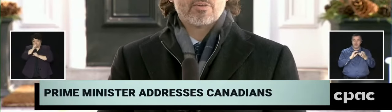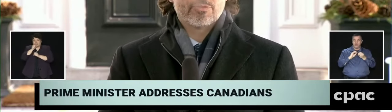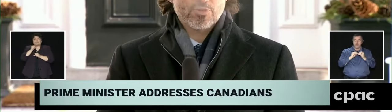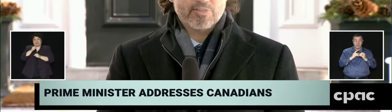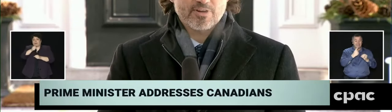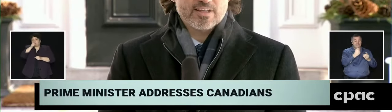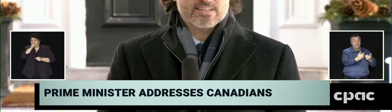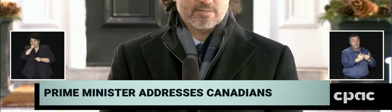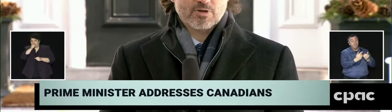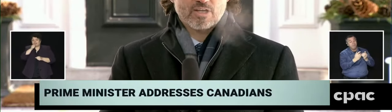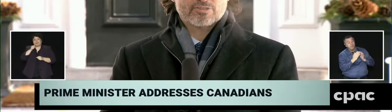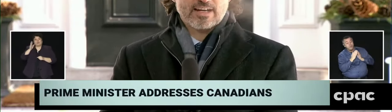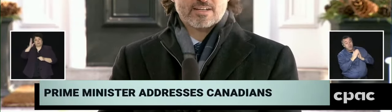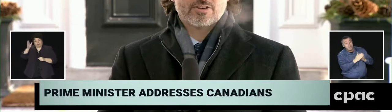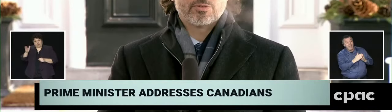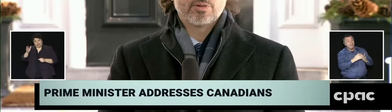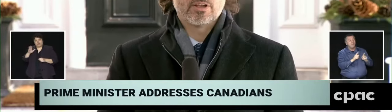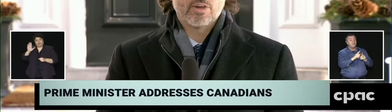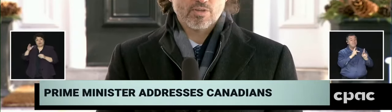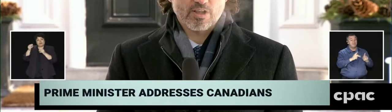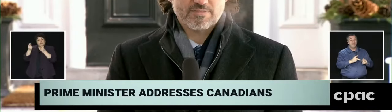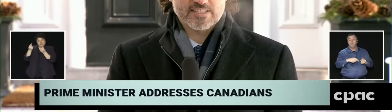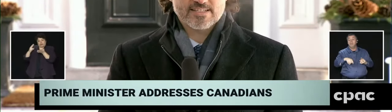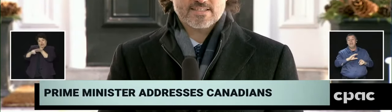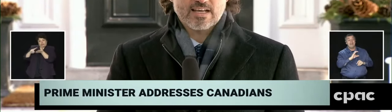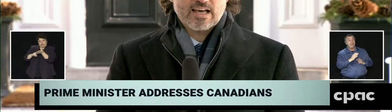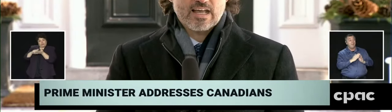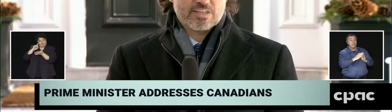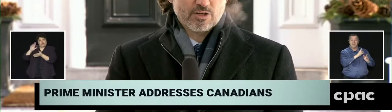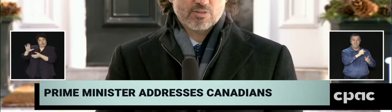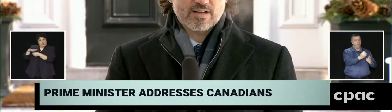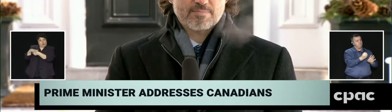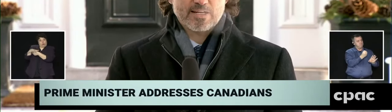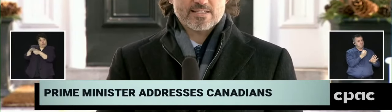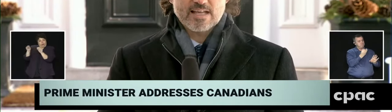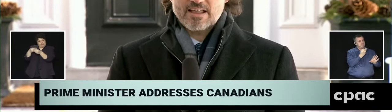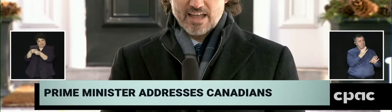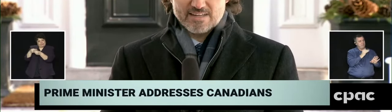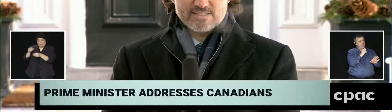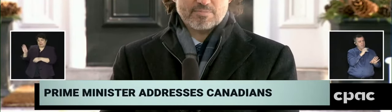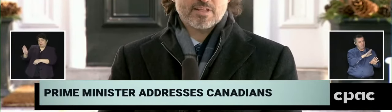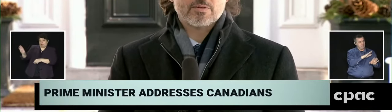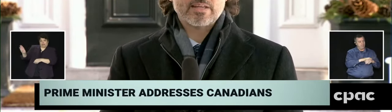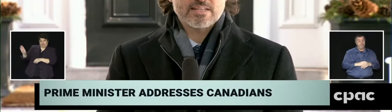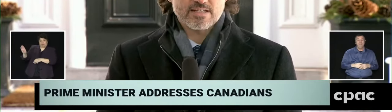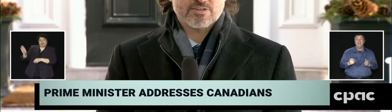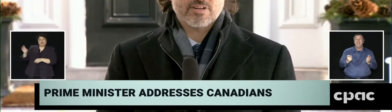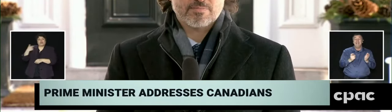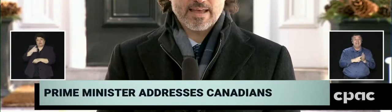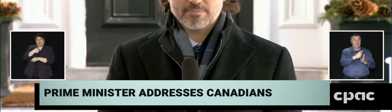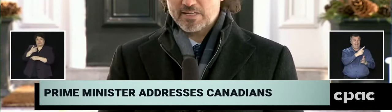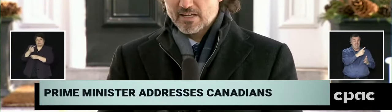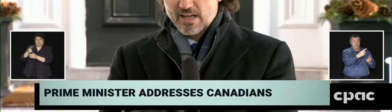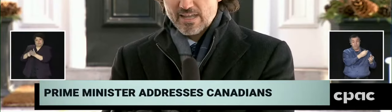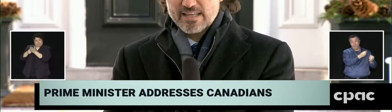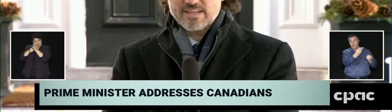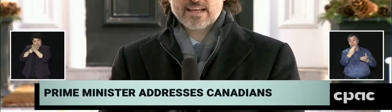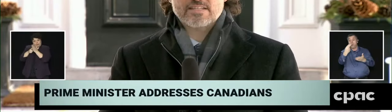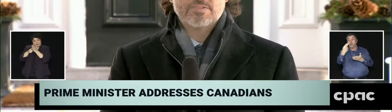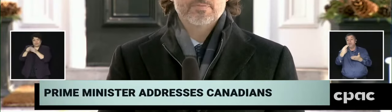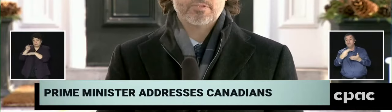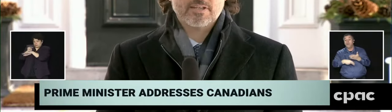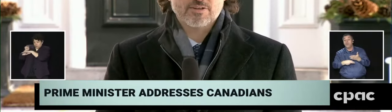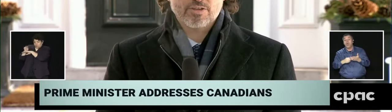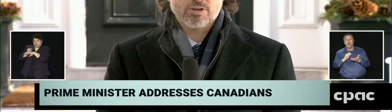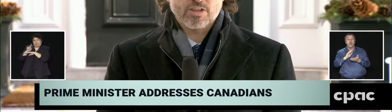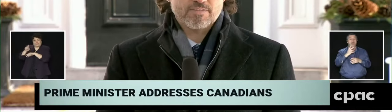they further subcontract to local offices and local companies, that is something that we continue to demand. But in the case